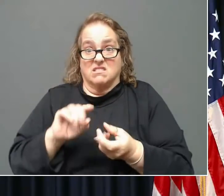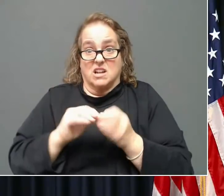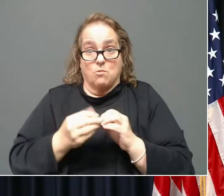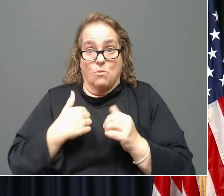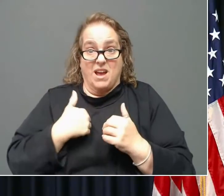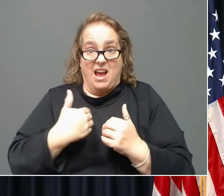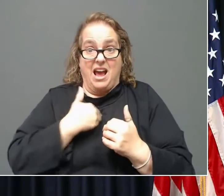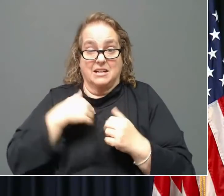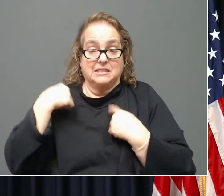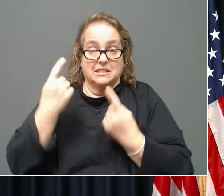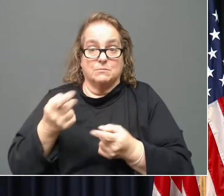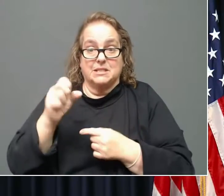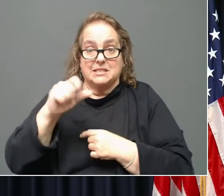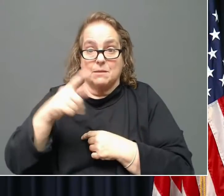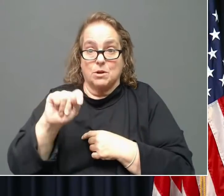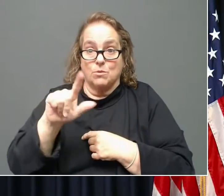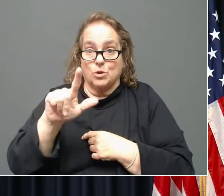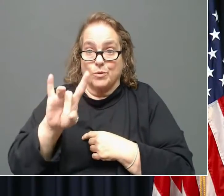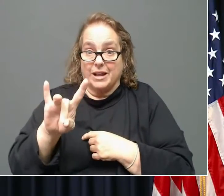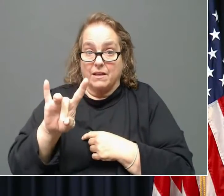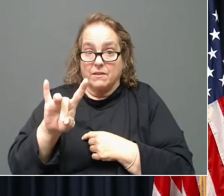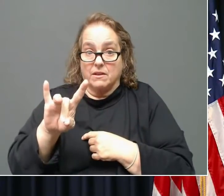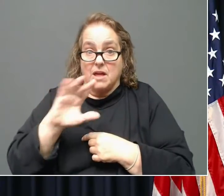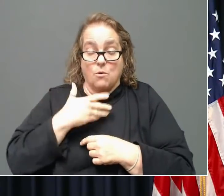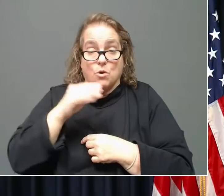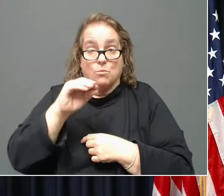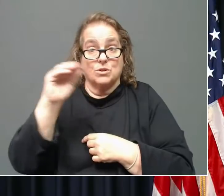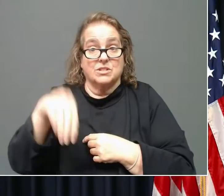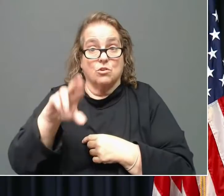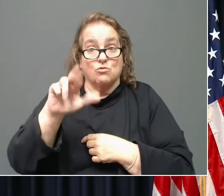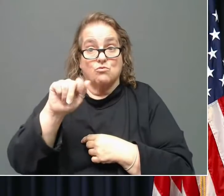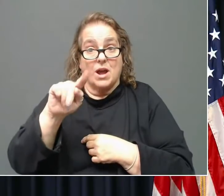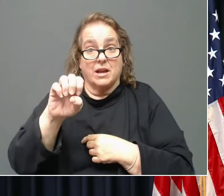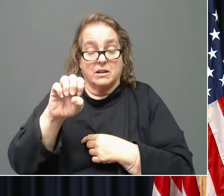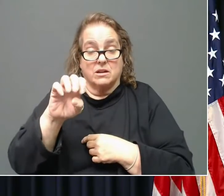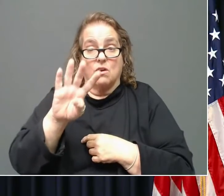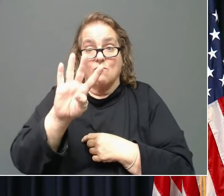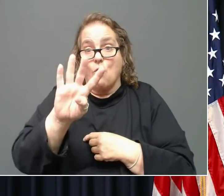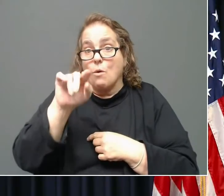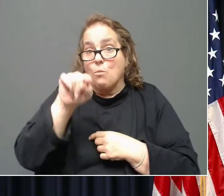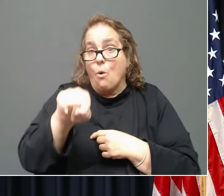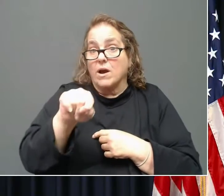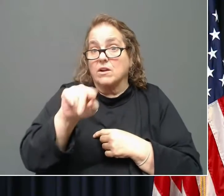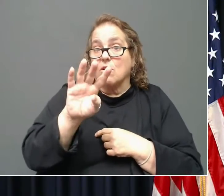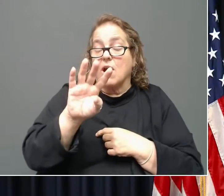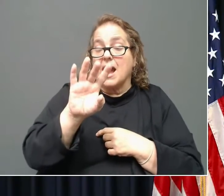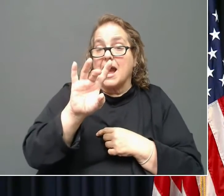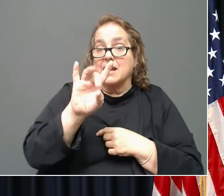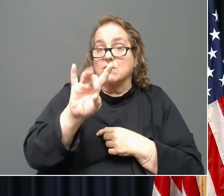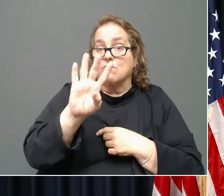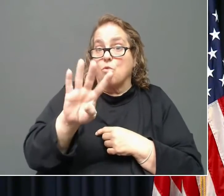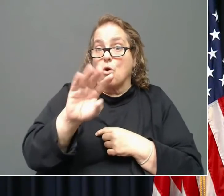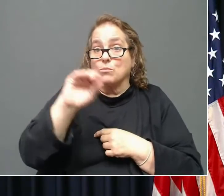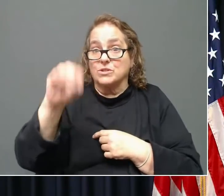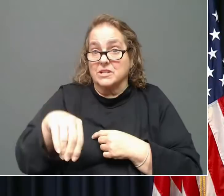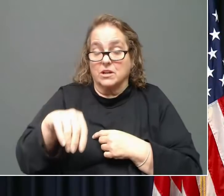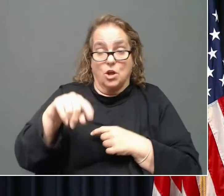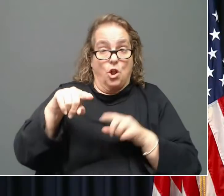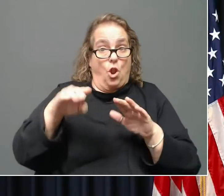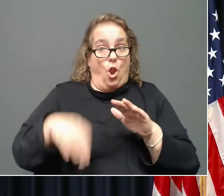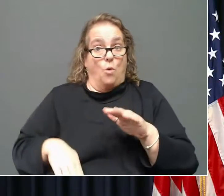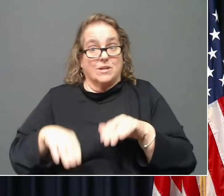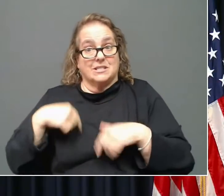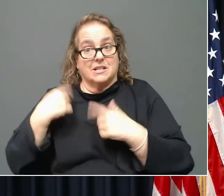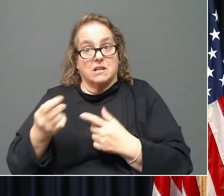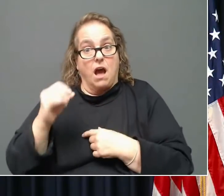the 28th. Our positivity rate has fallen to 4.84%, the lowest since October 18th. We only